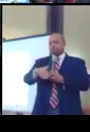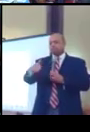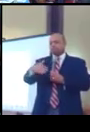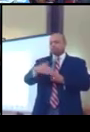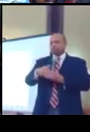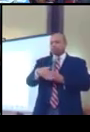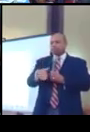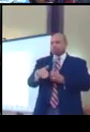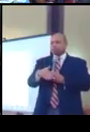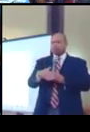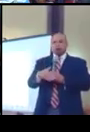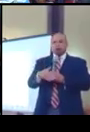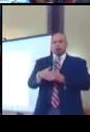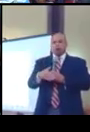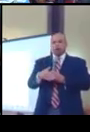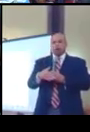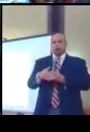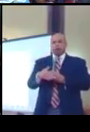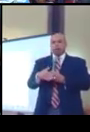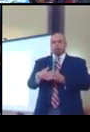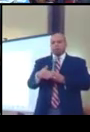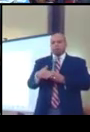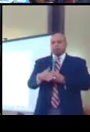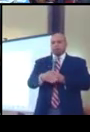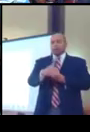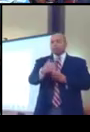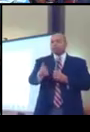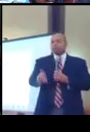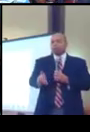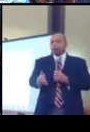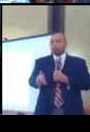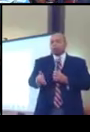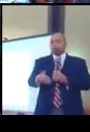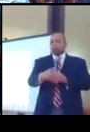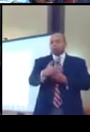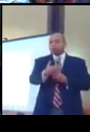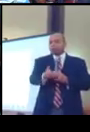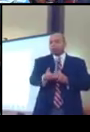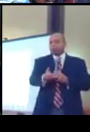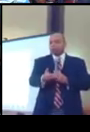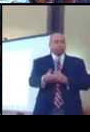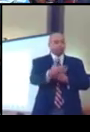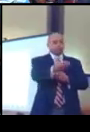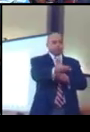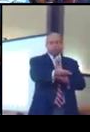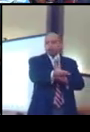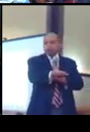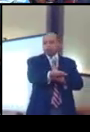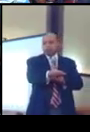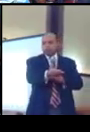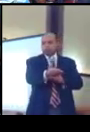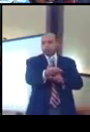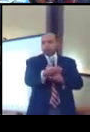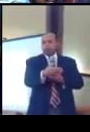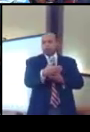top 5. Review that the law about zoning policy, they're already working with